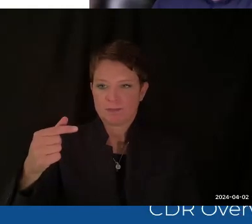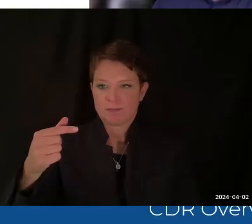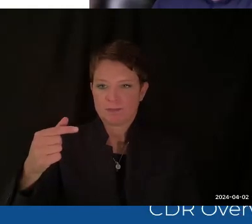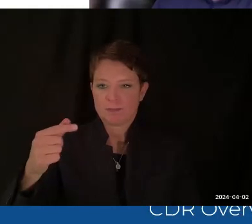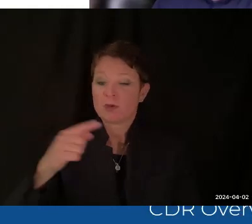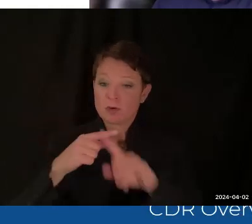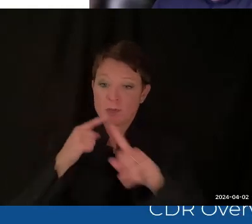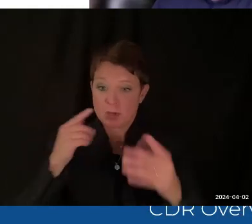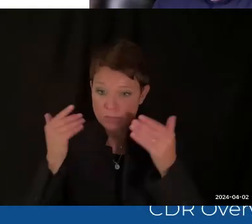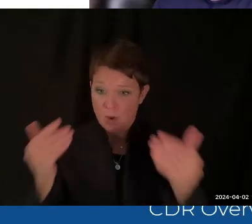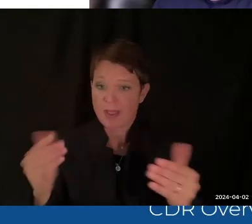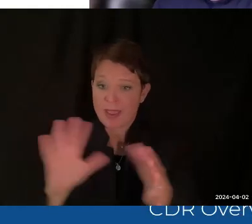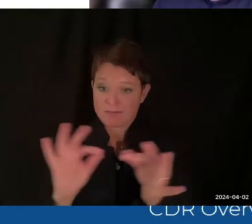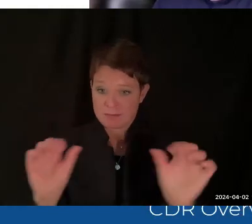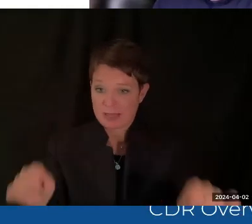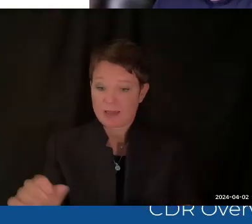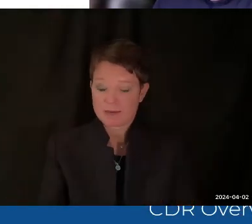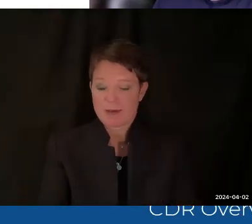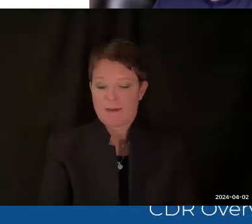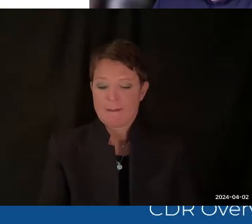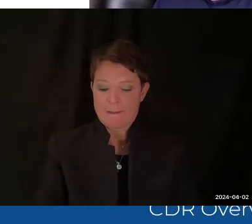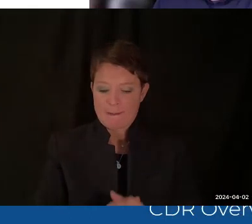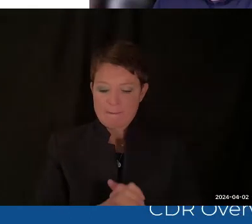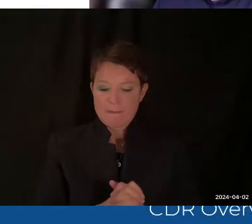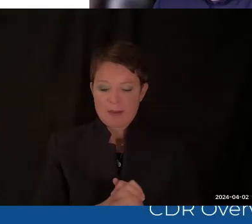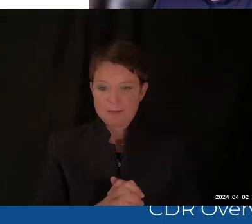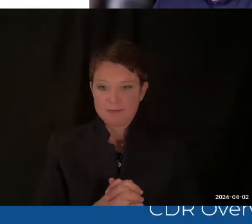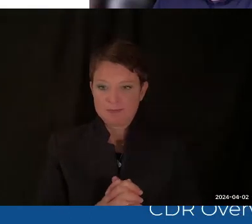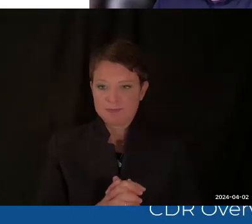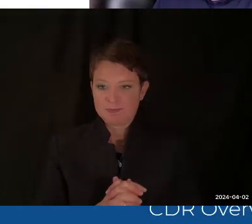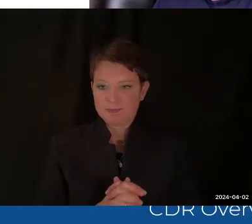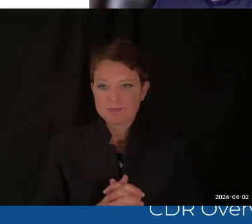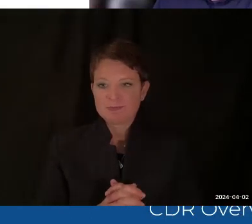Linda, you should be able to unmute at this time.